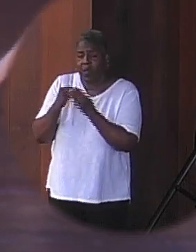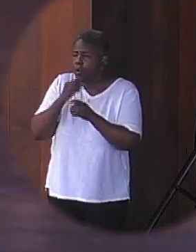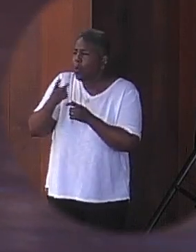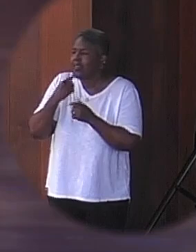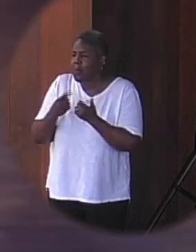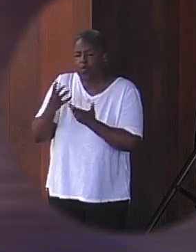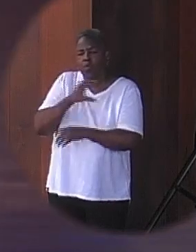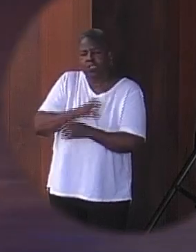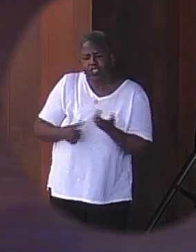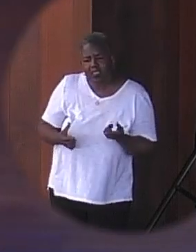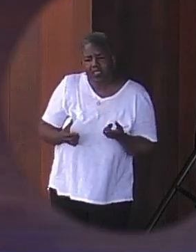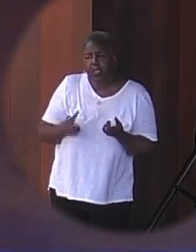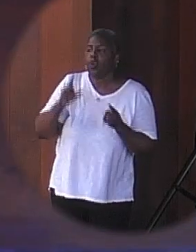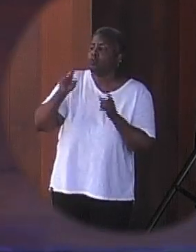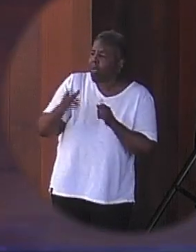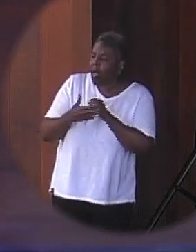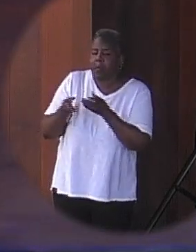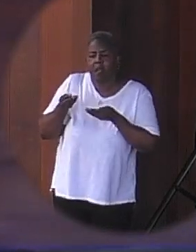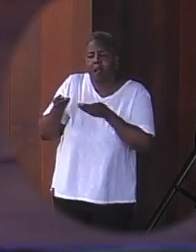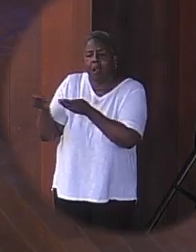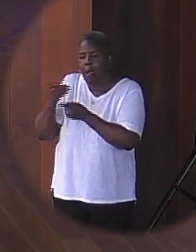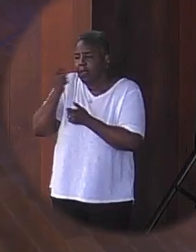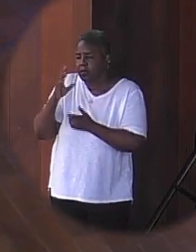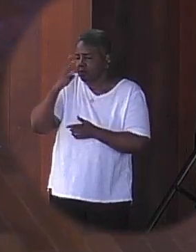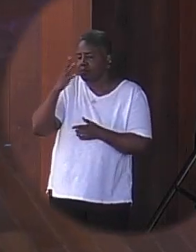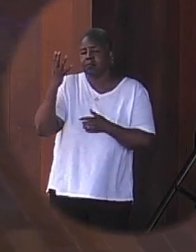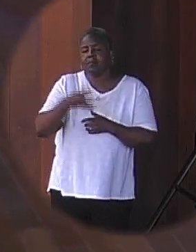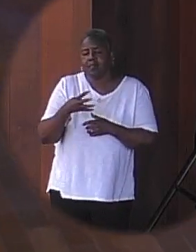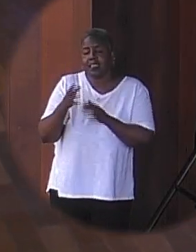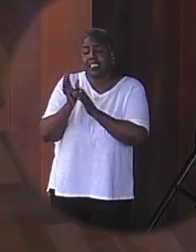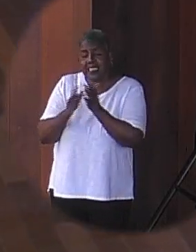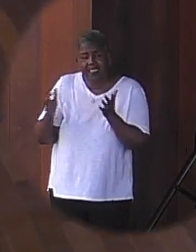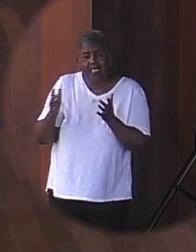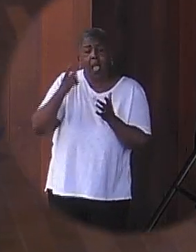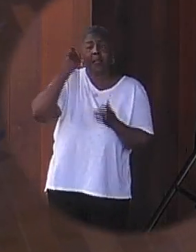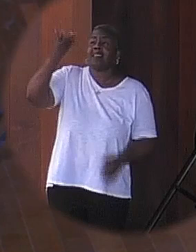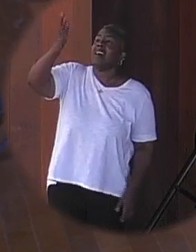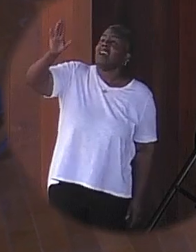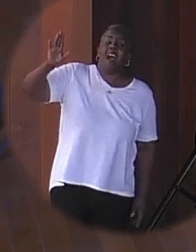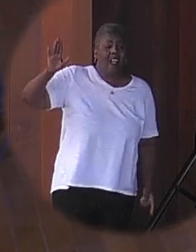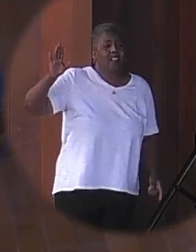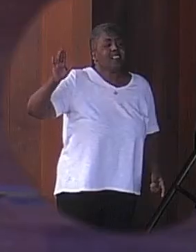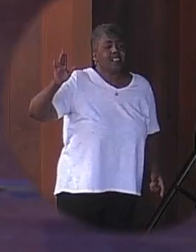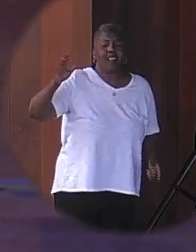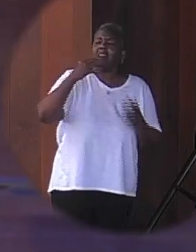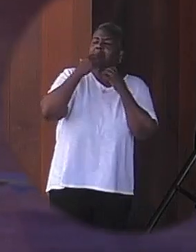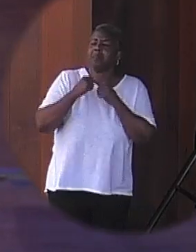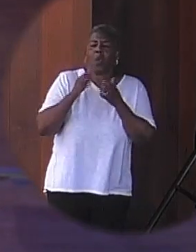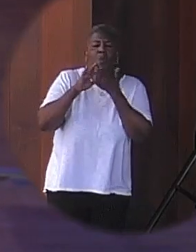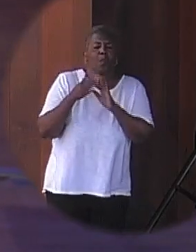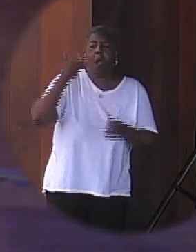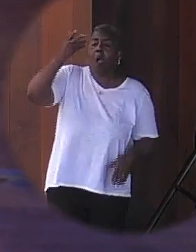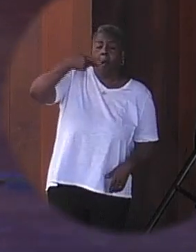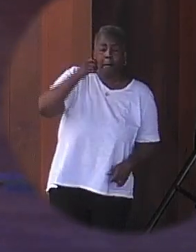tell me you're a Christian, because you just walked over Jesus. Because God values community, Paul tells the